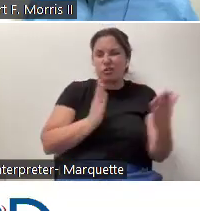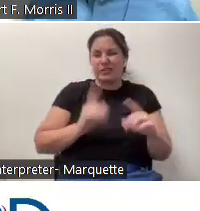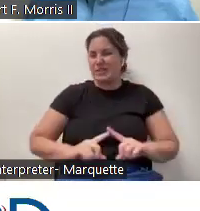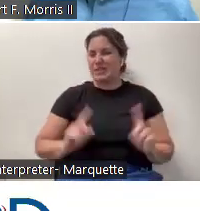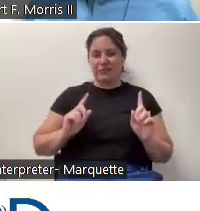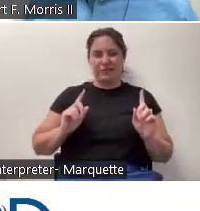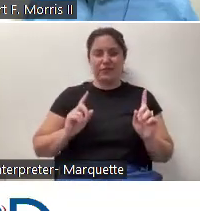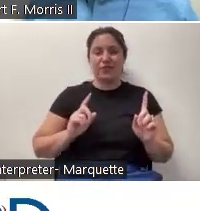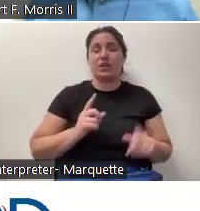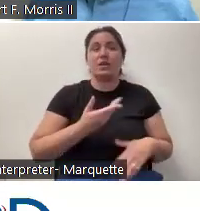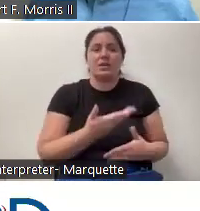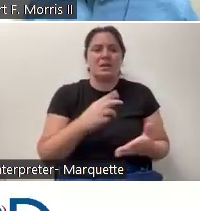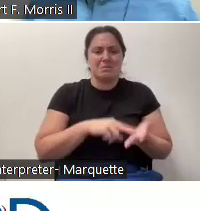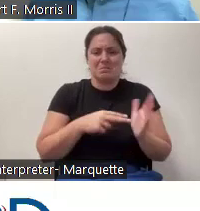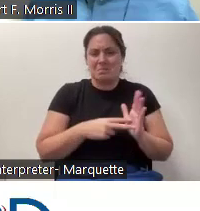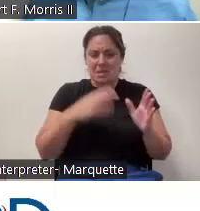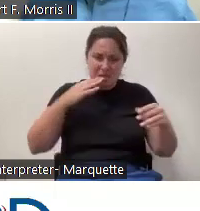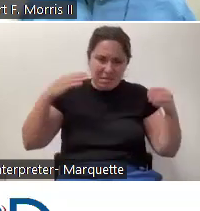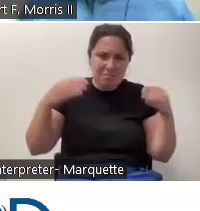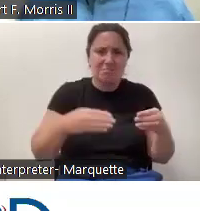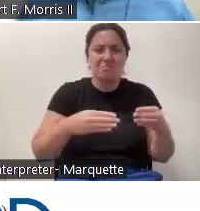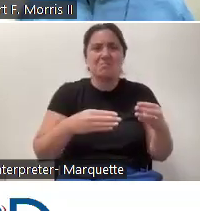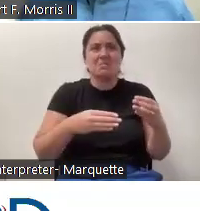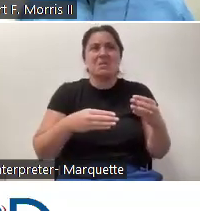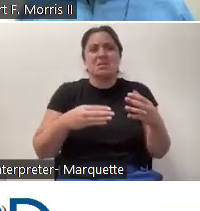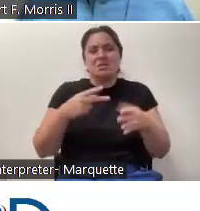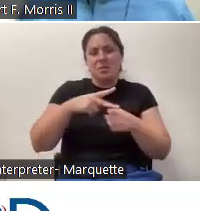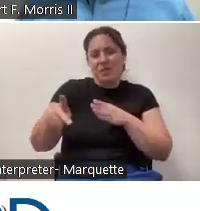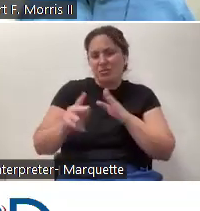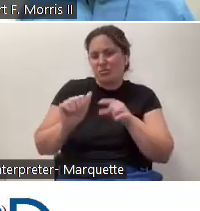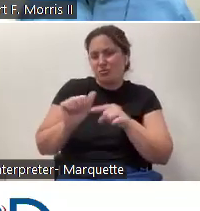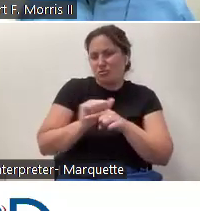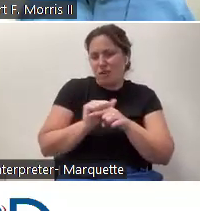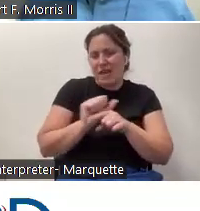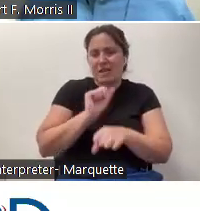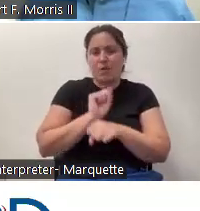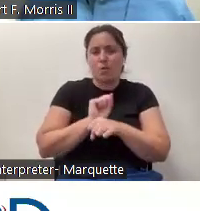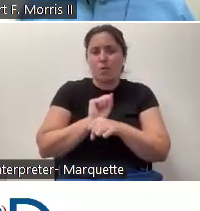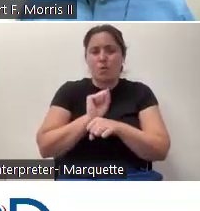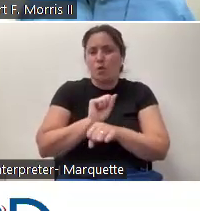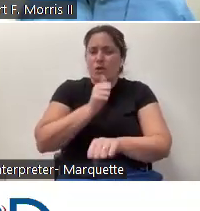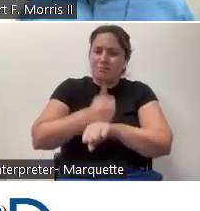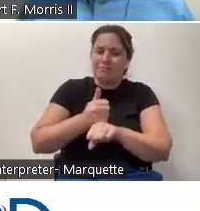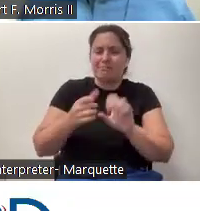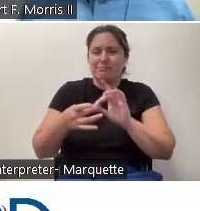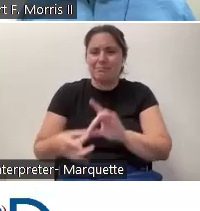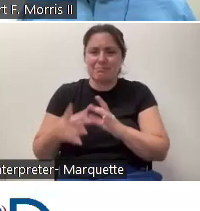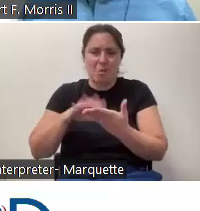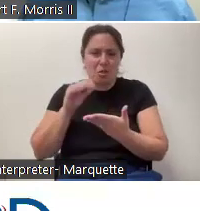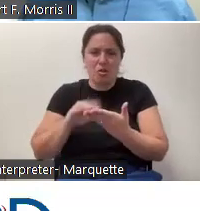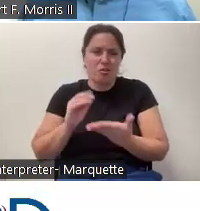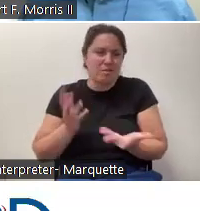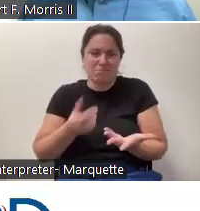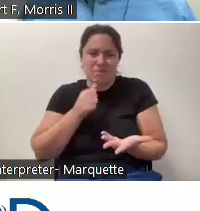not necessarily as focused on professional trainings and work-based learning experiences. So we're able to really